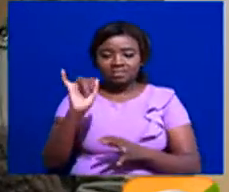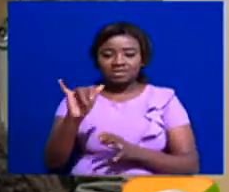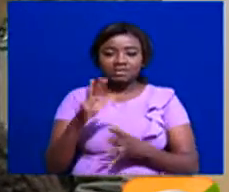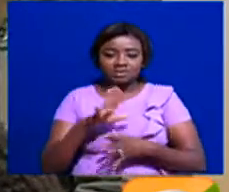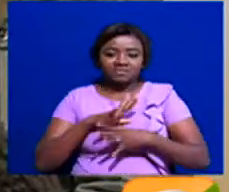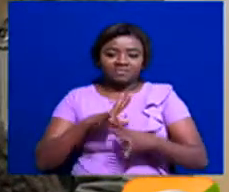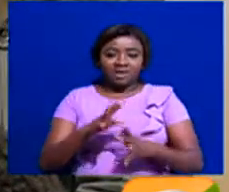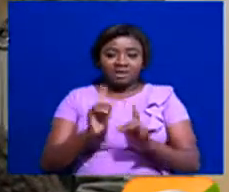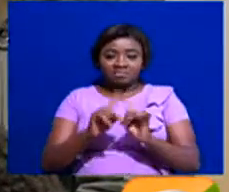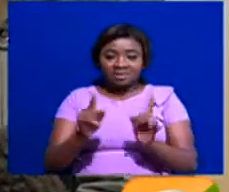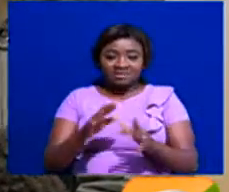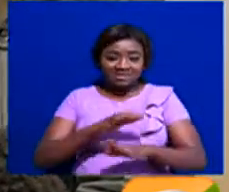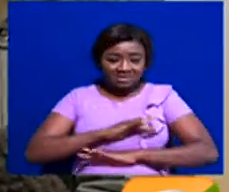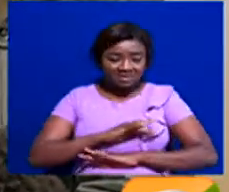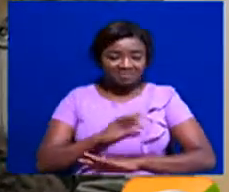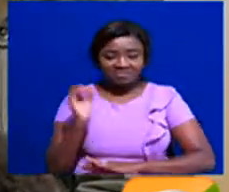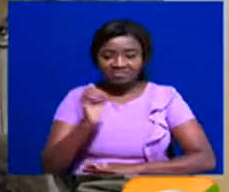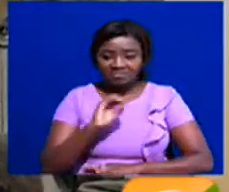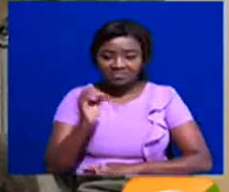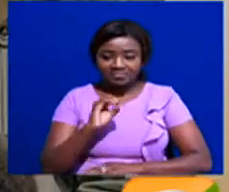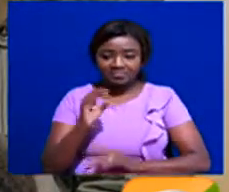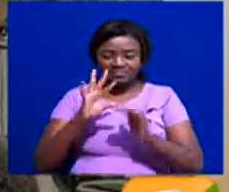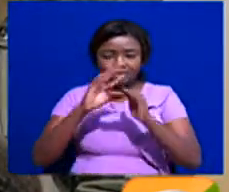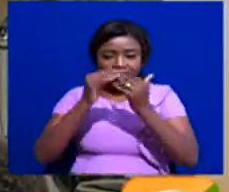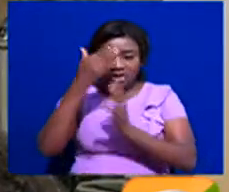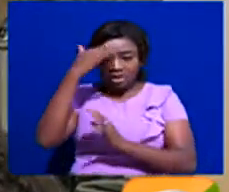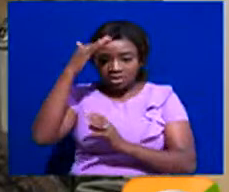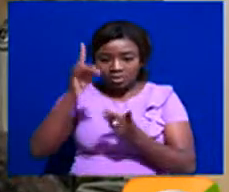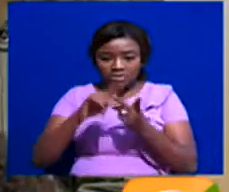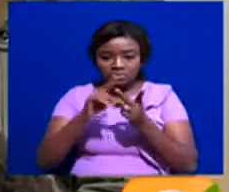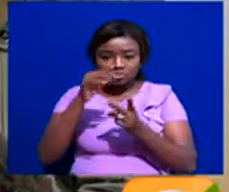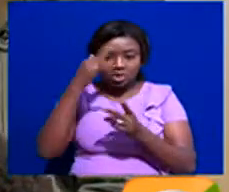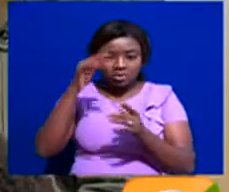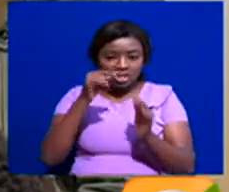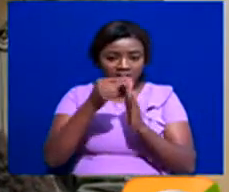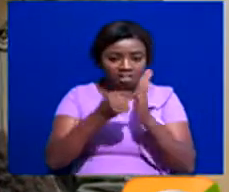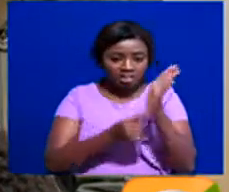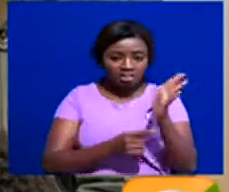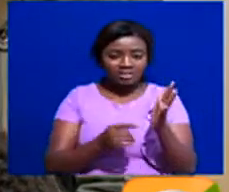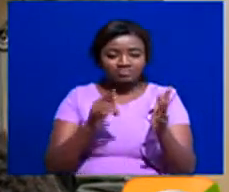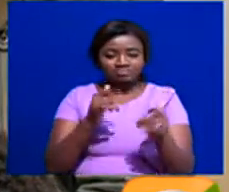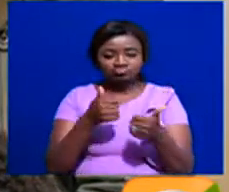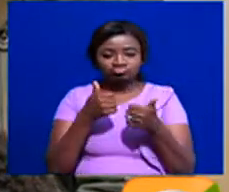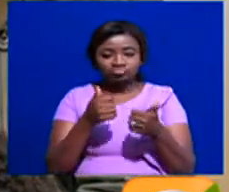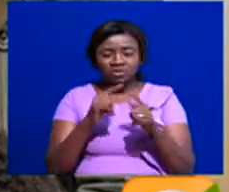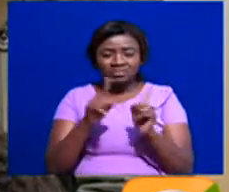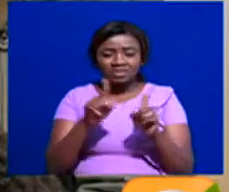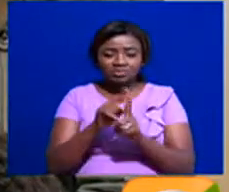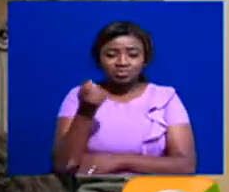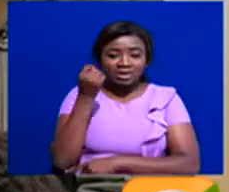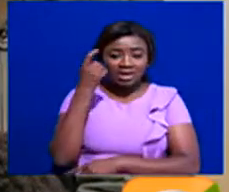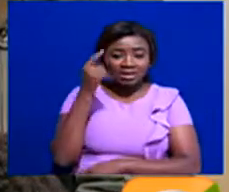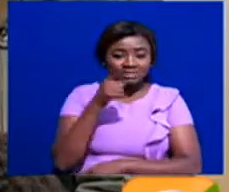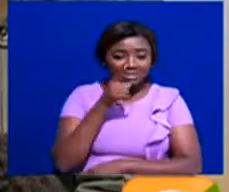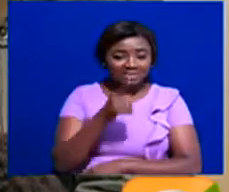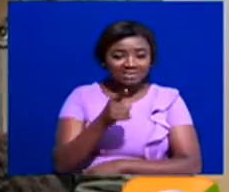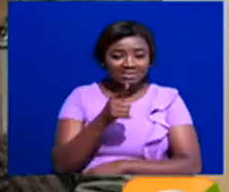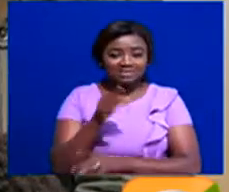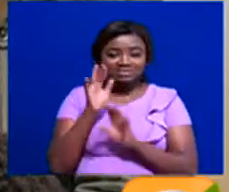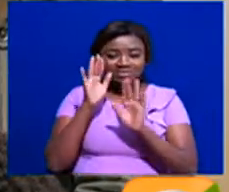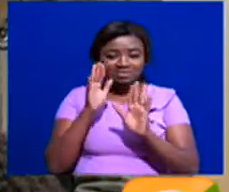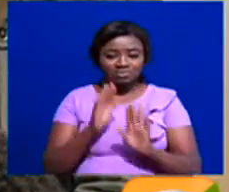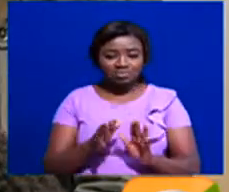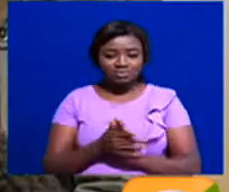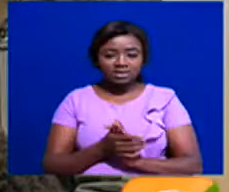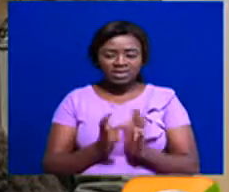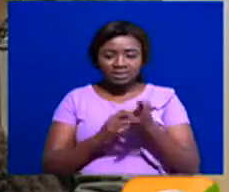that. Creating awareness, being aware about something, that is one thing, but understanding it is another. So